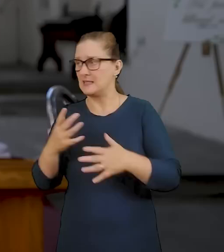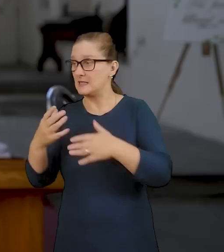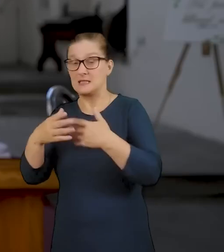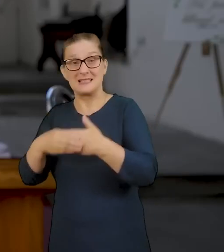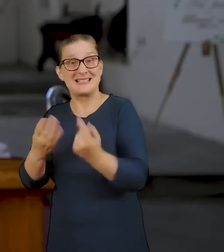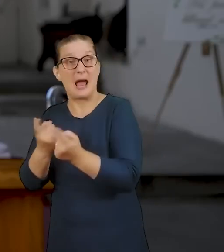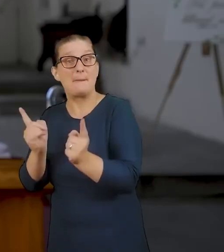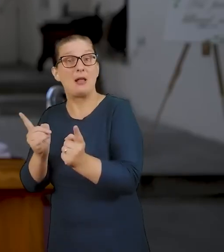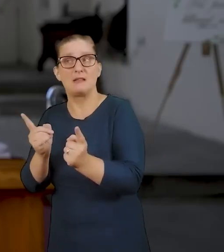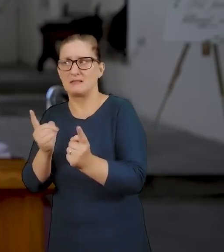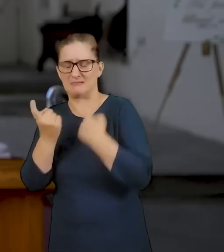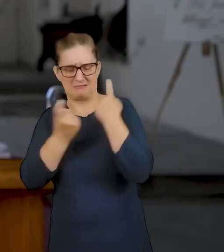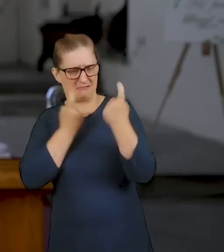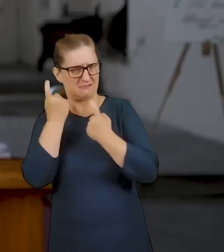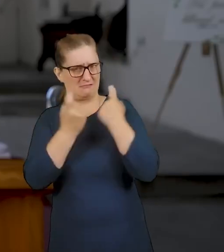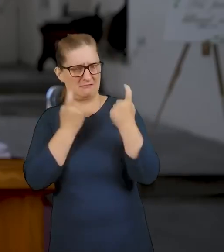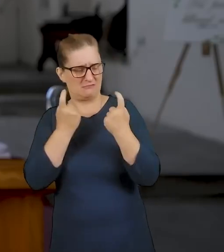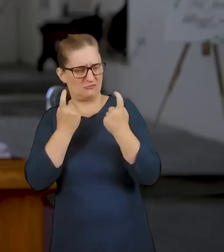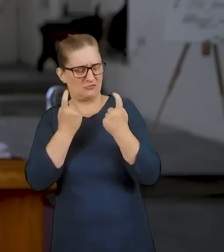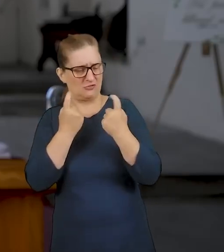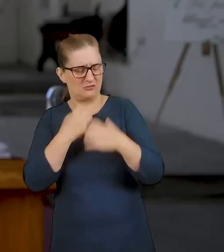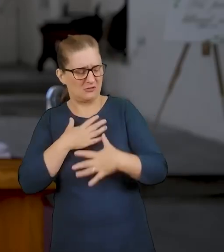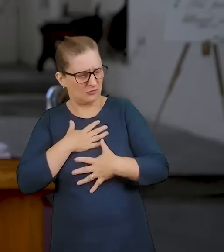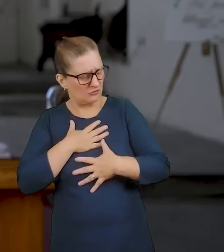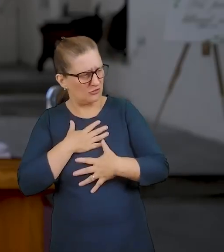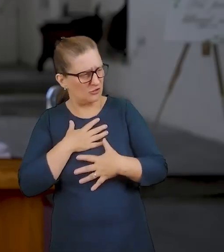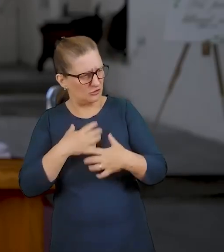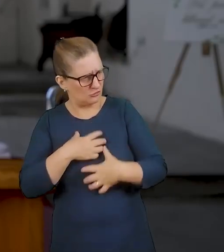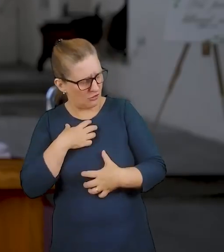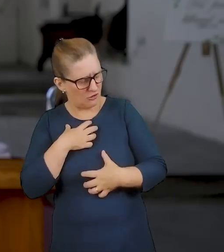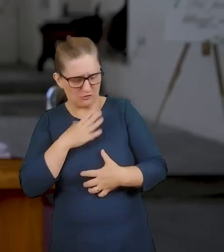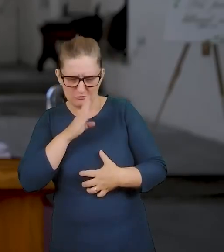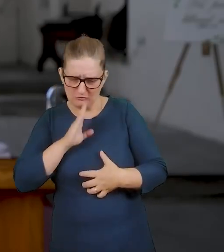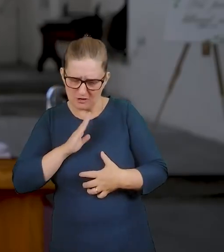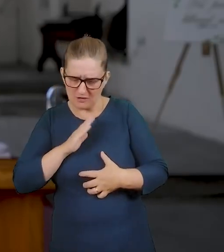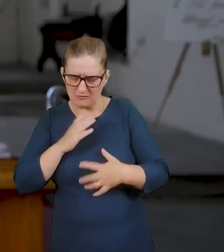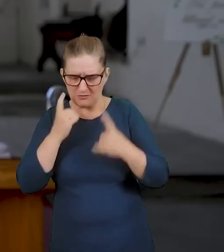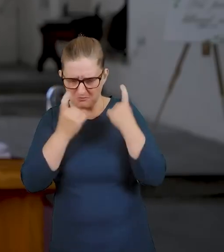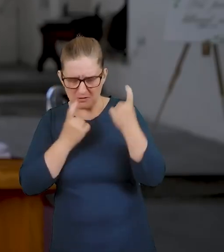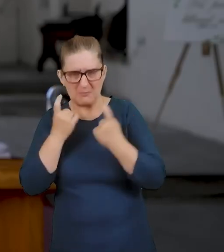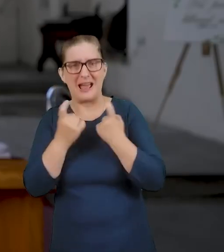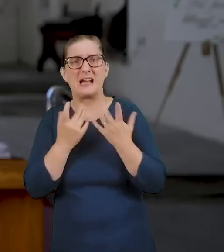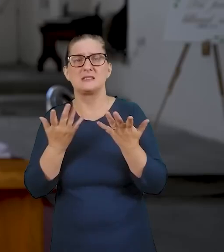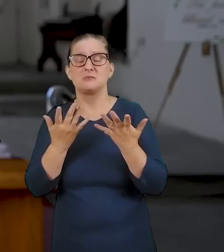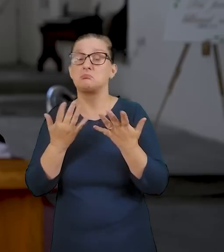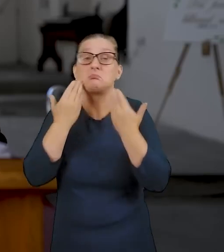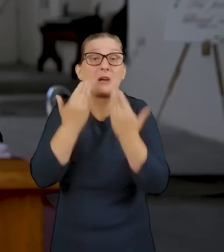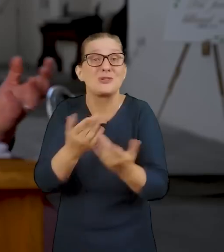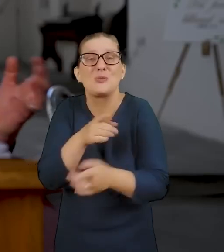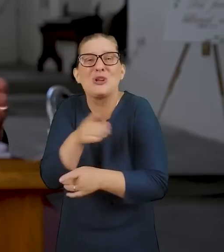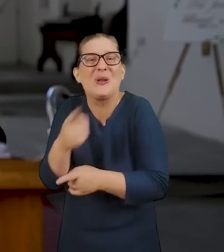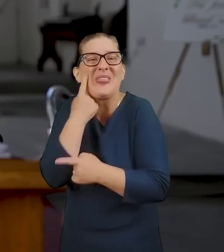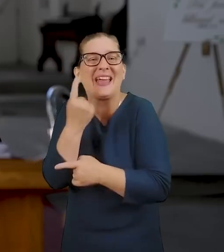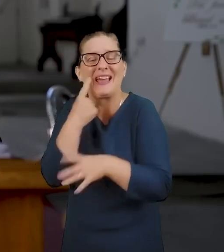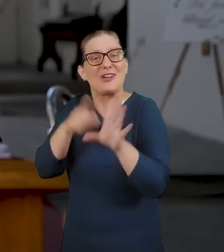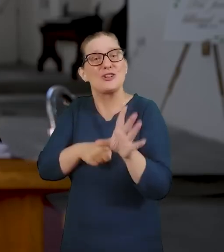when the disciples consider what this means, they're perplexed. Shocked, grieving, and perplexed. I